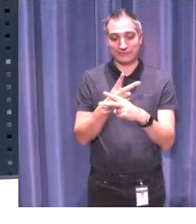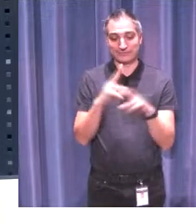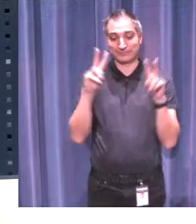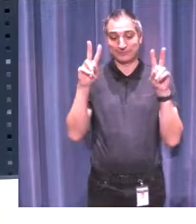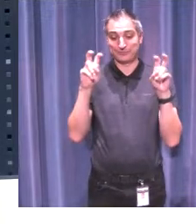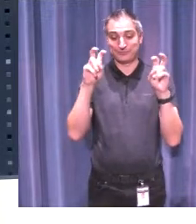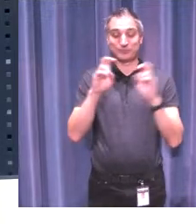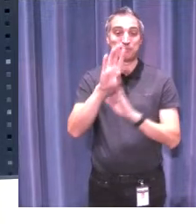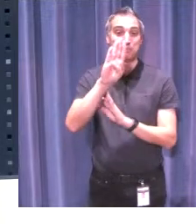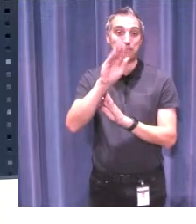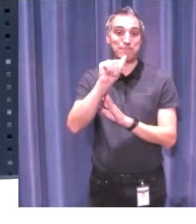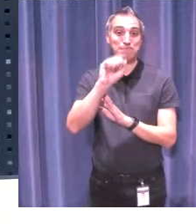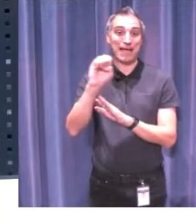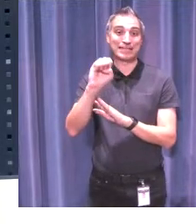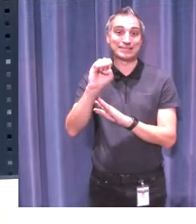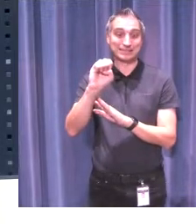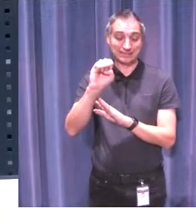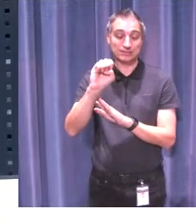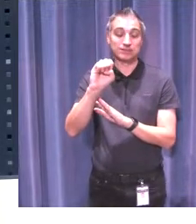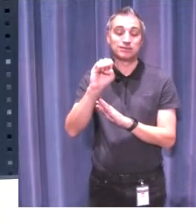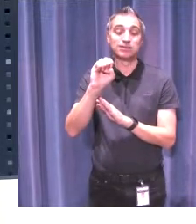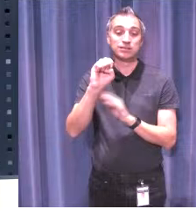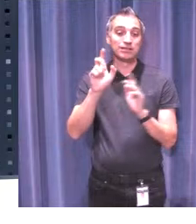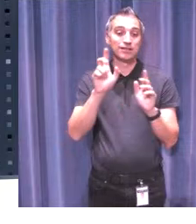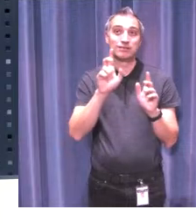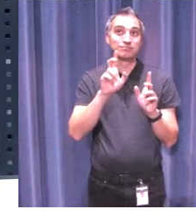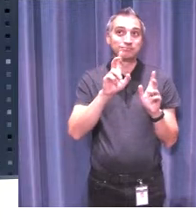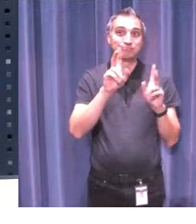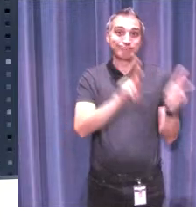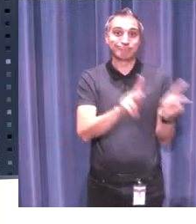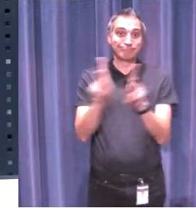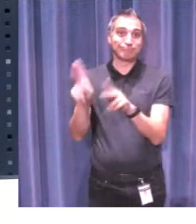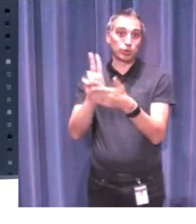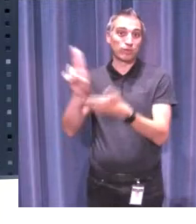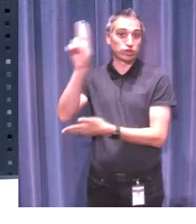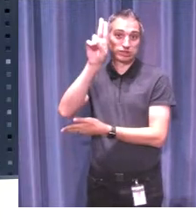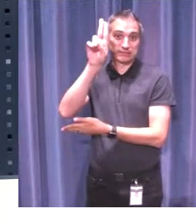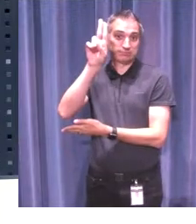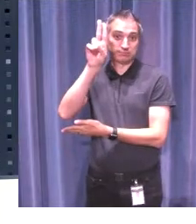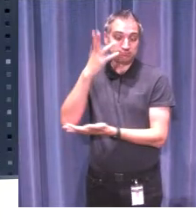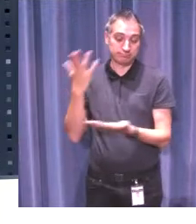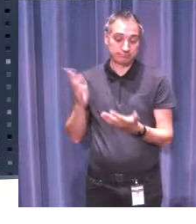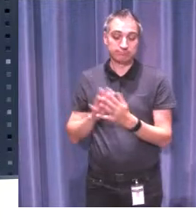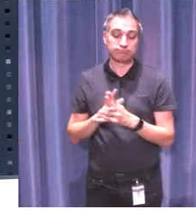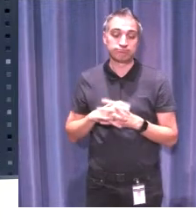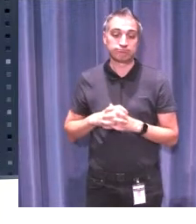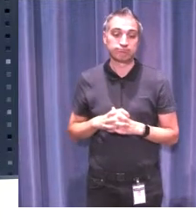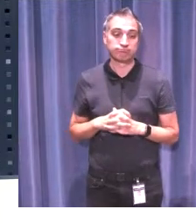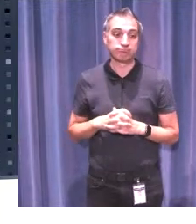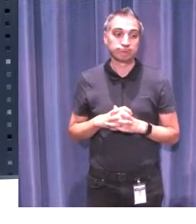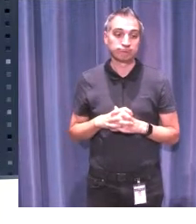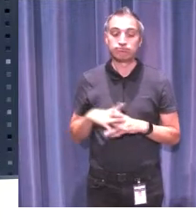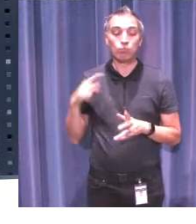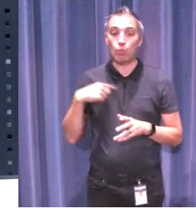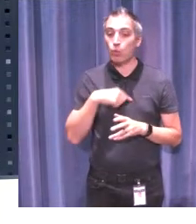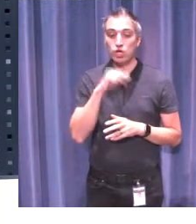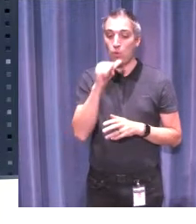of potential donors that our universities do in that regard. We don't have